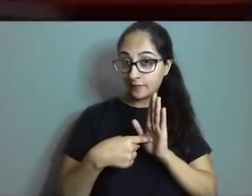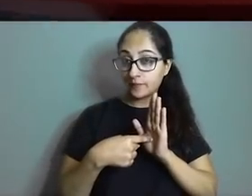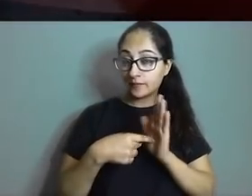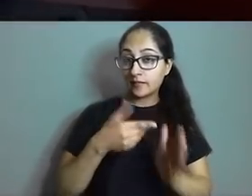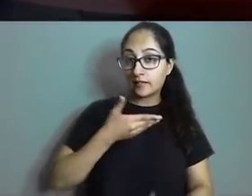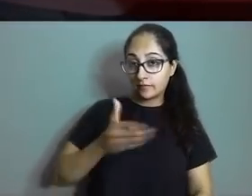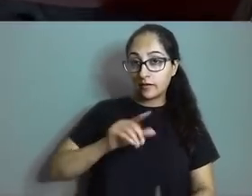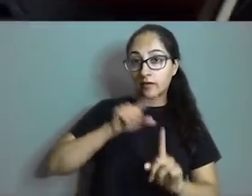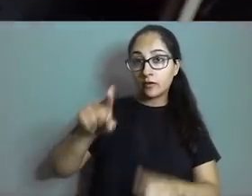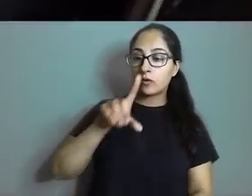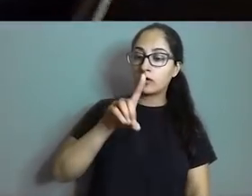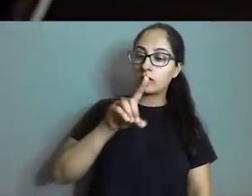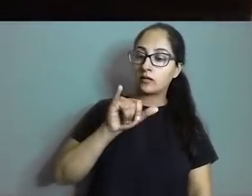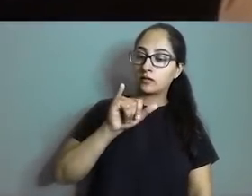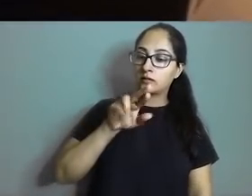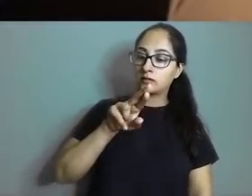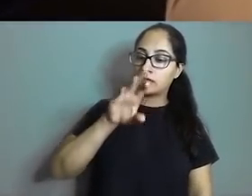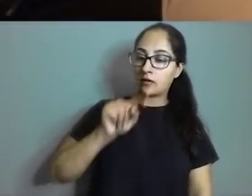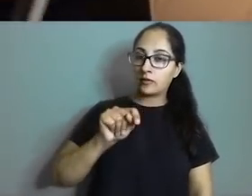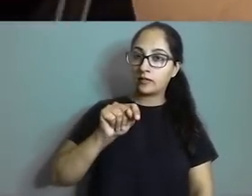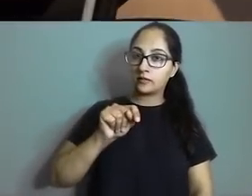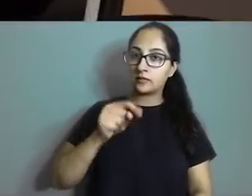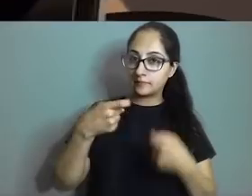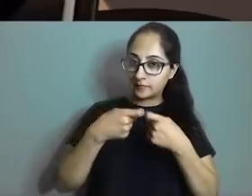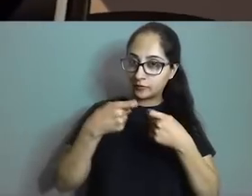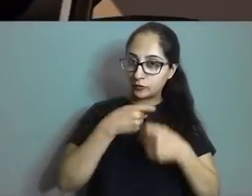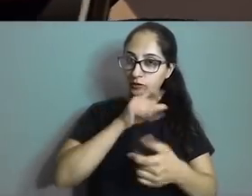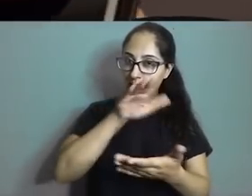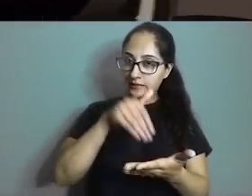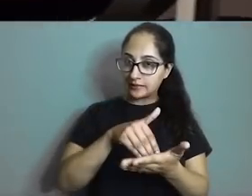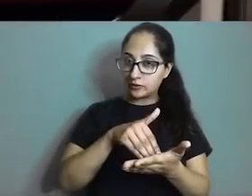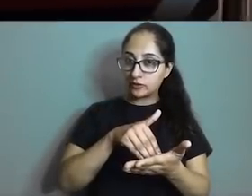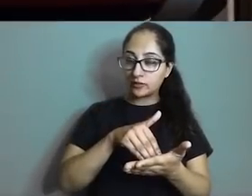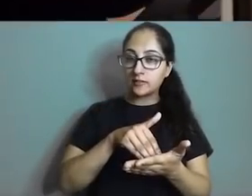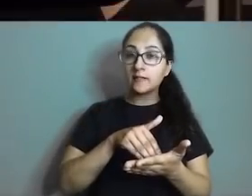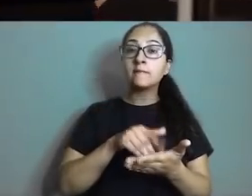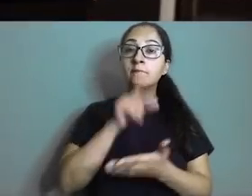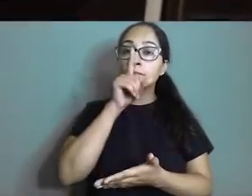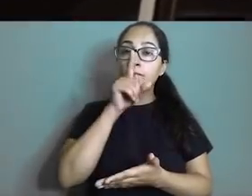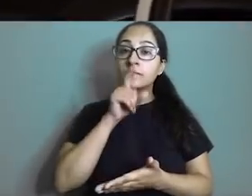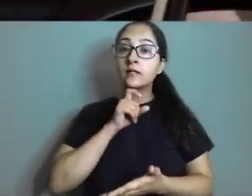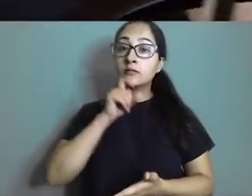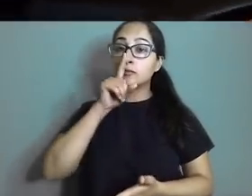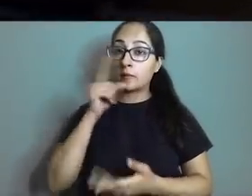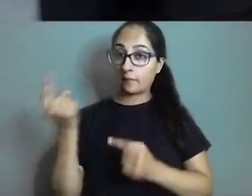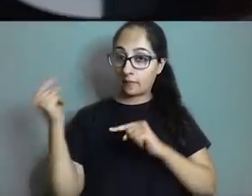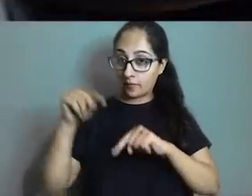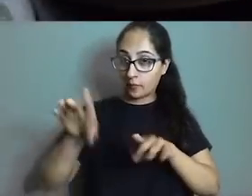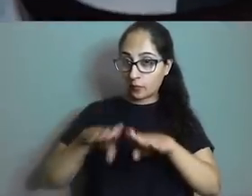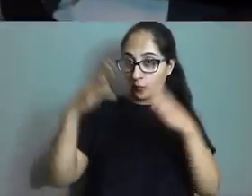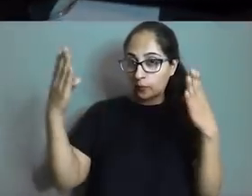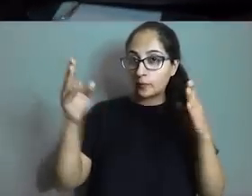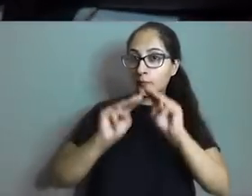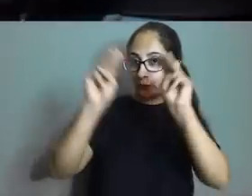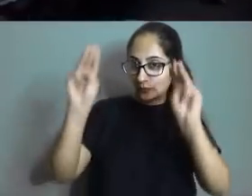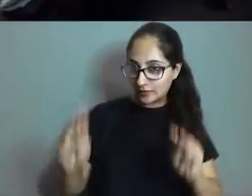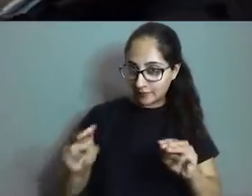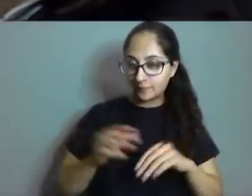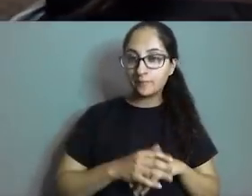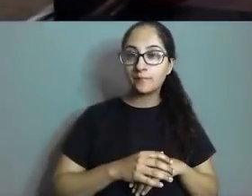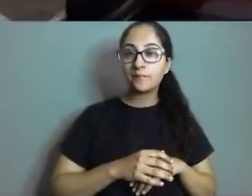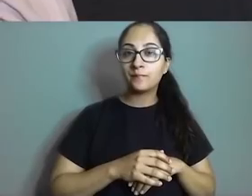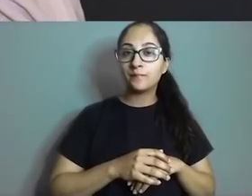community so i was asked to play at the direct energy center when hazriman came